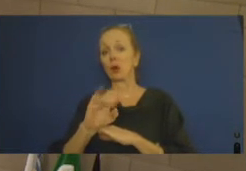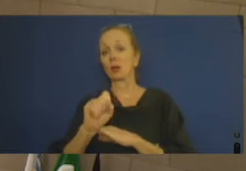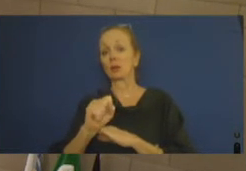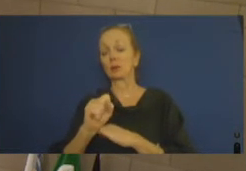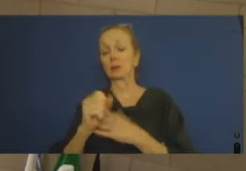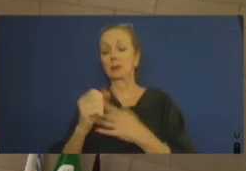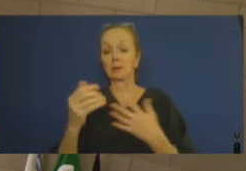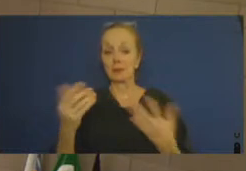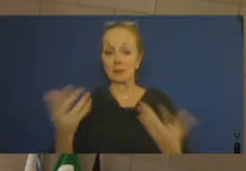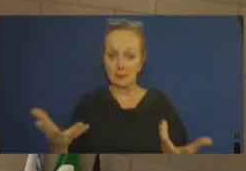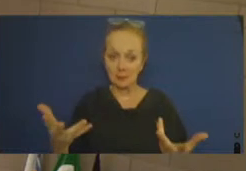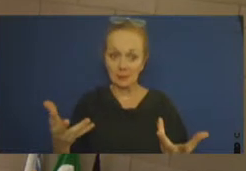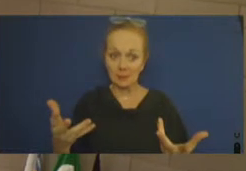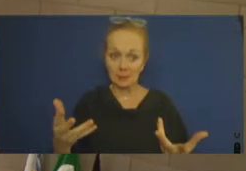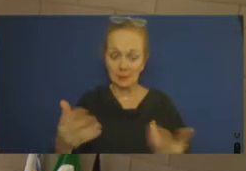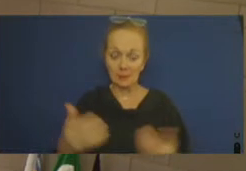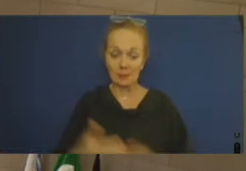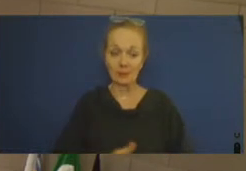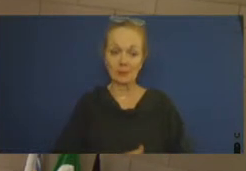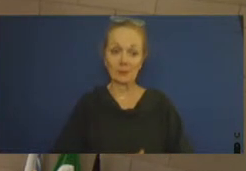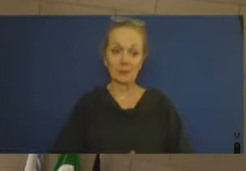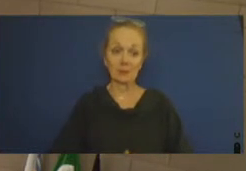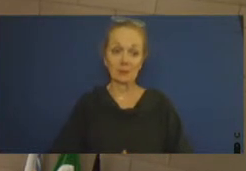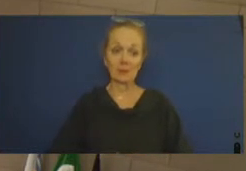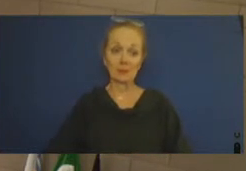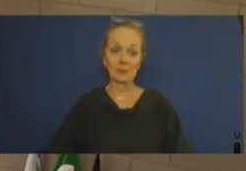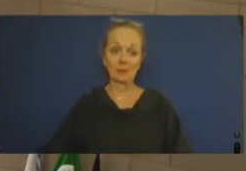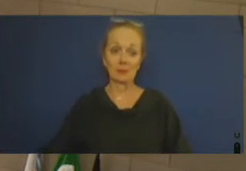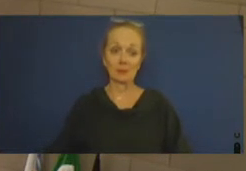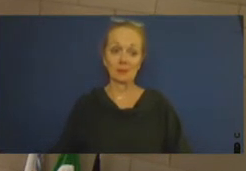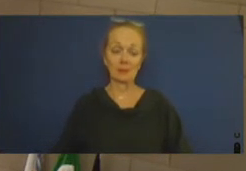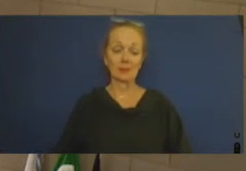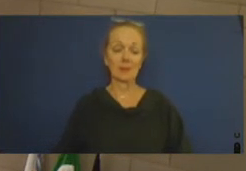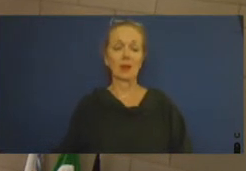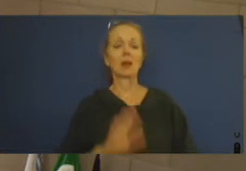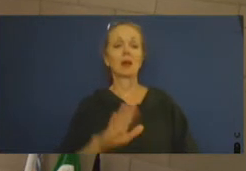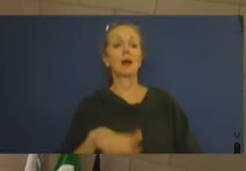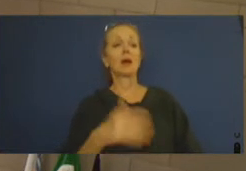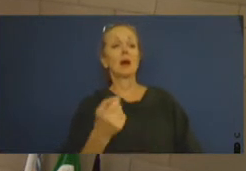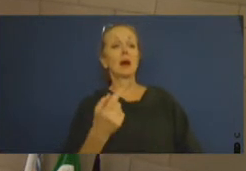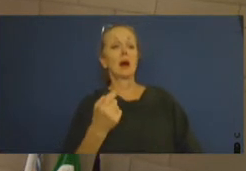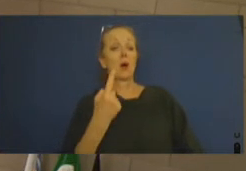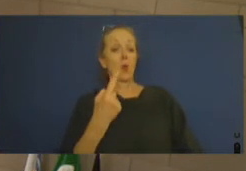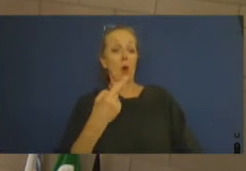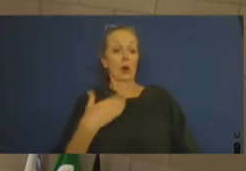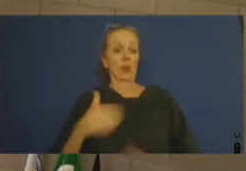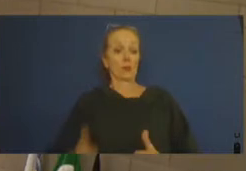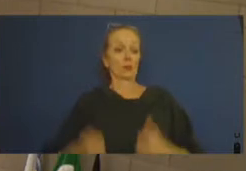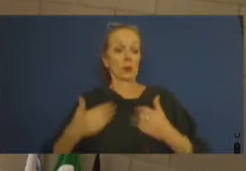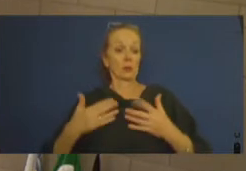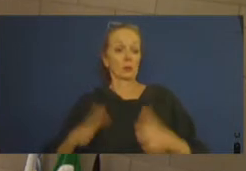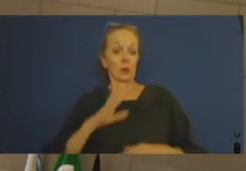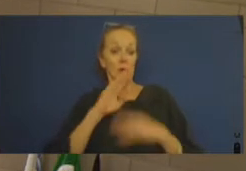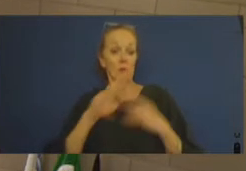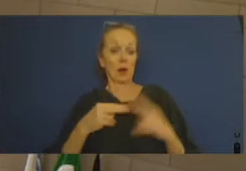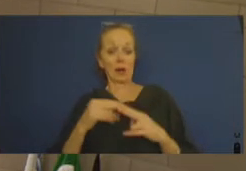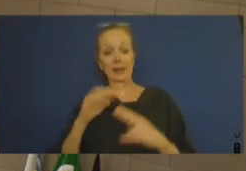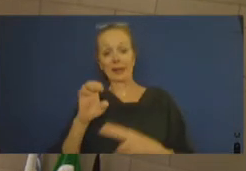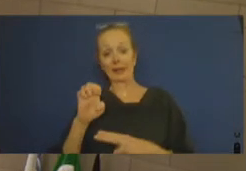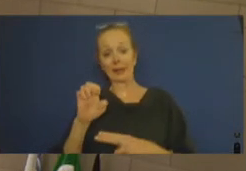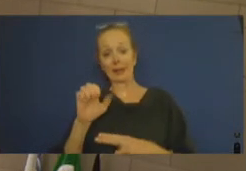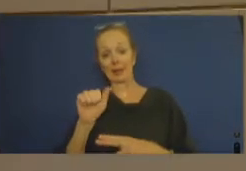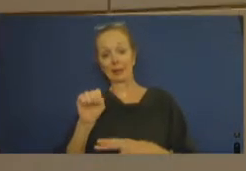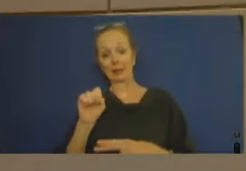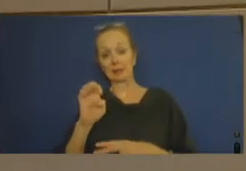So is there a way, she also, one of the residents also mentioned an easement. They mentioned